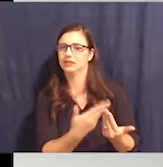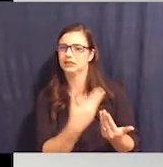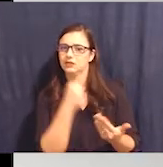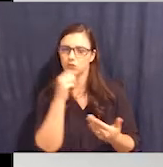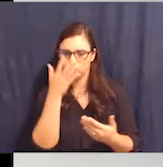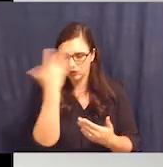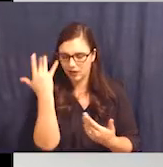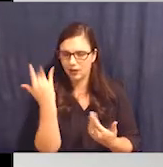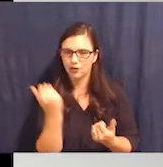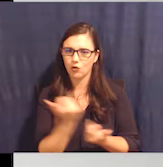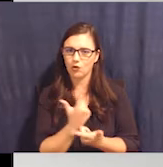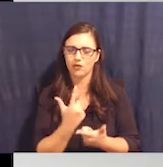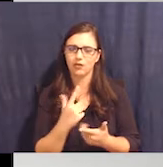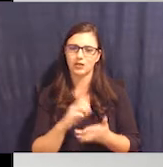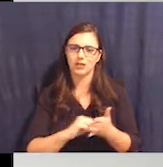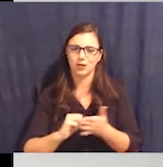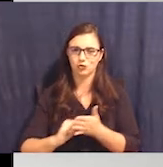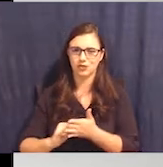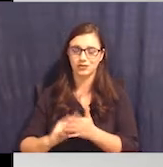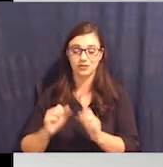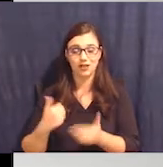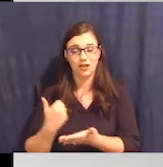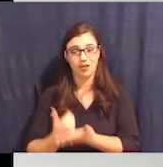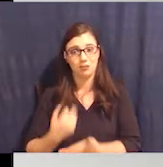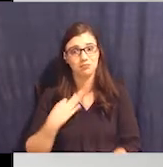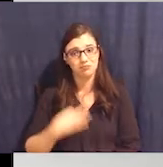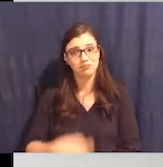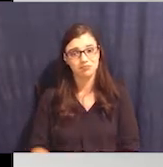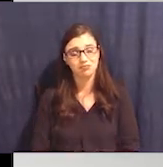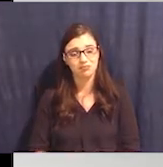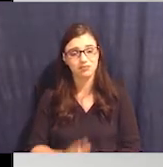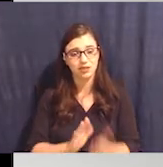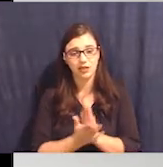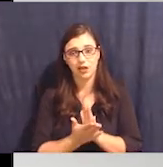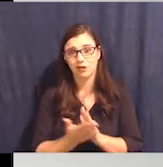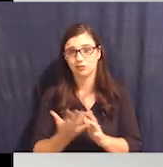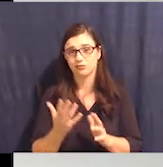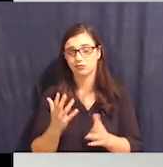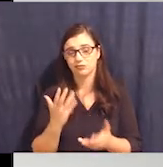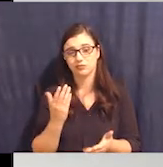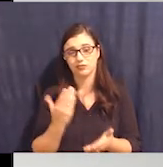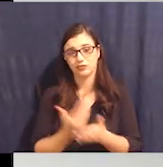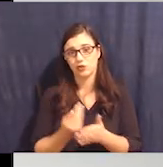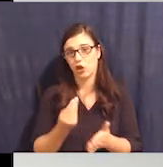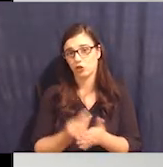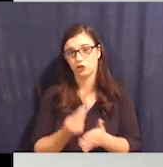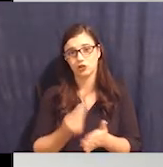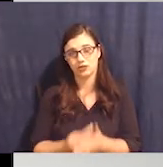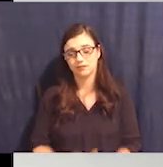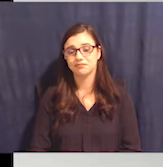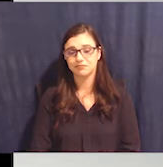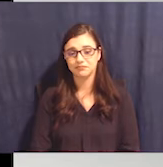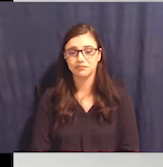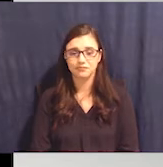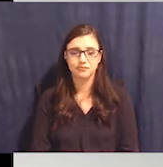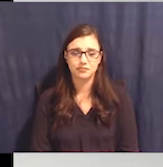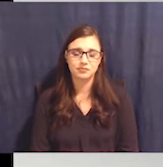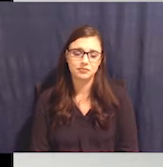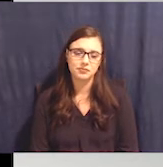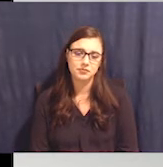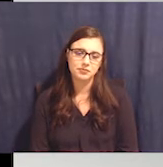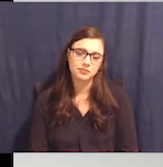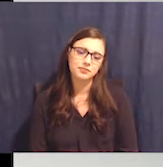you don't lose track of all of these deductions that can turn into be dollars in your pocket.